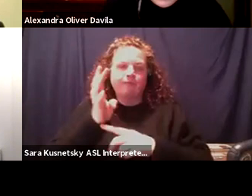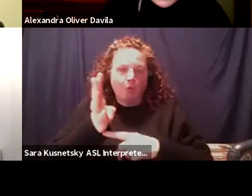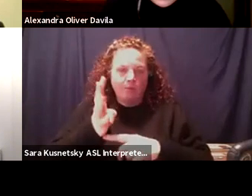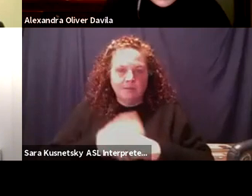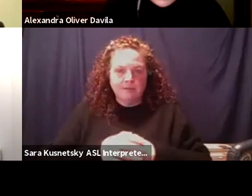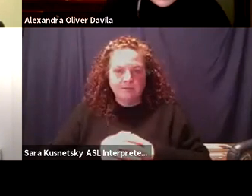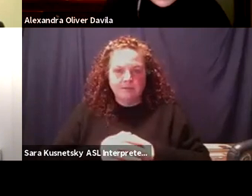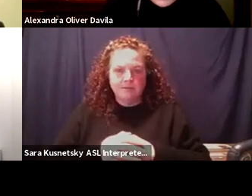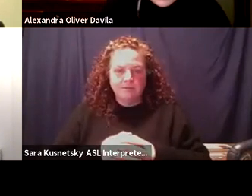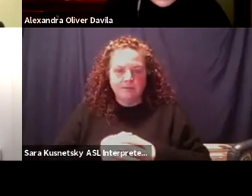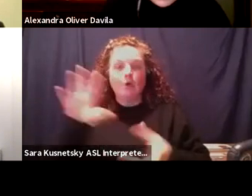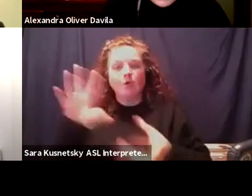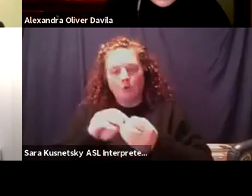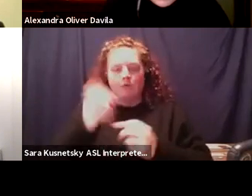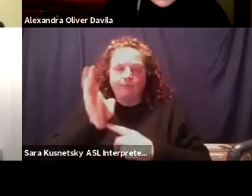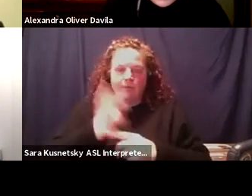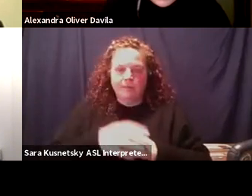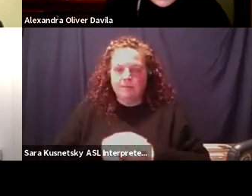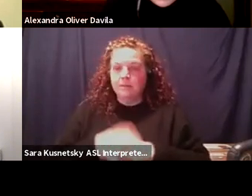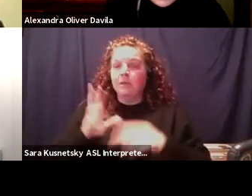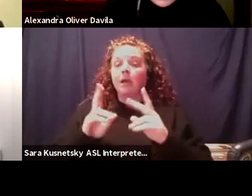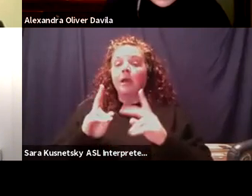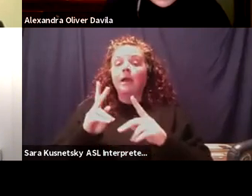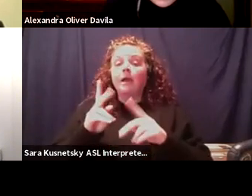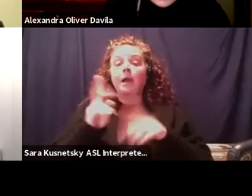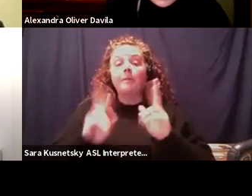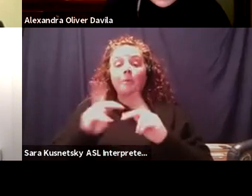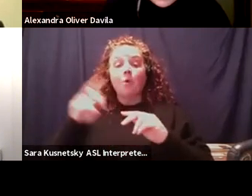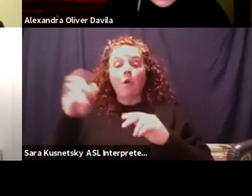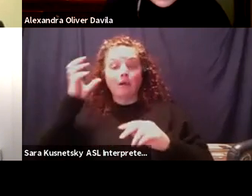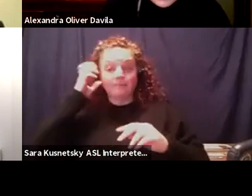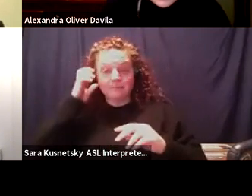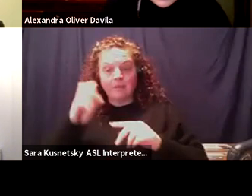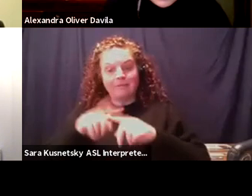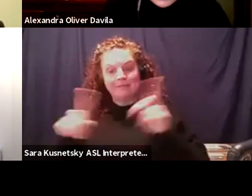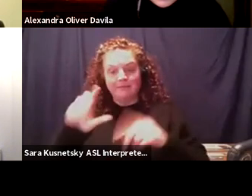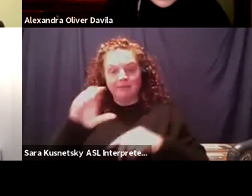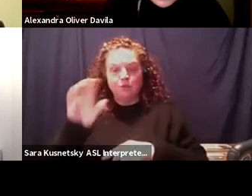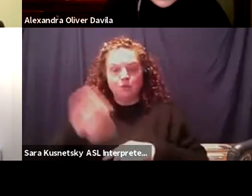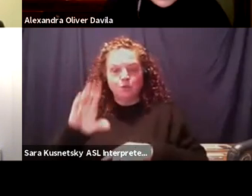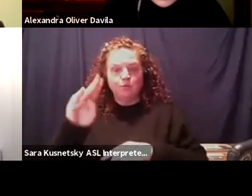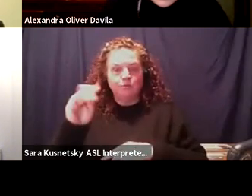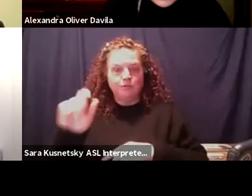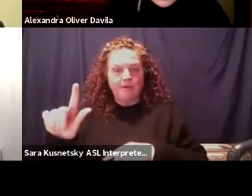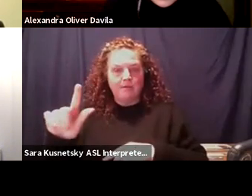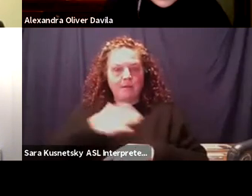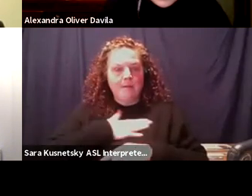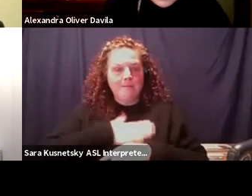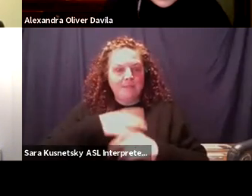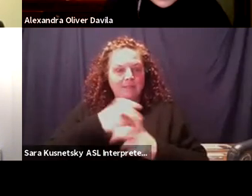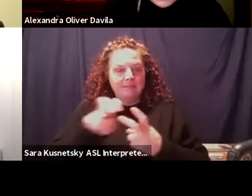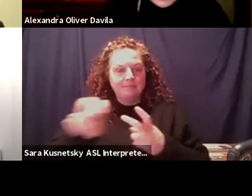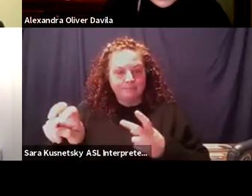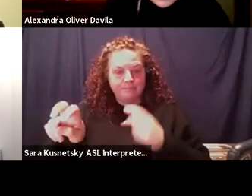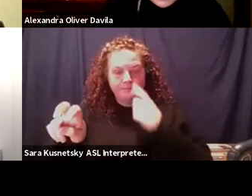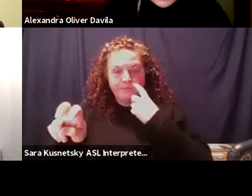the attendees who are listening to simultaneous interpretation on a different Zoom channel, please move over to the English